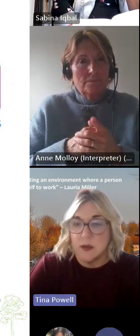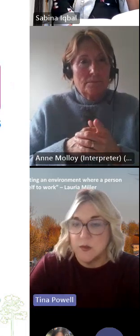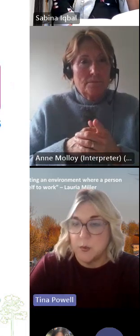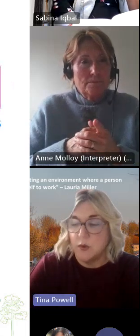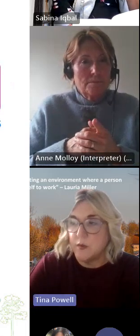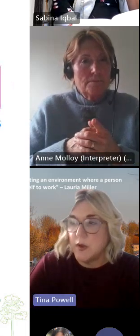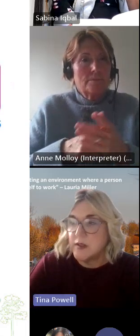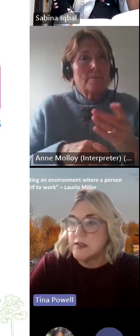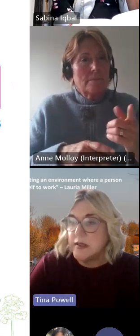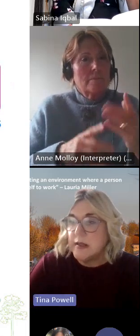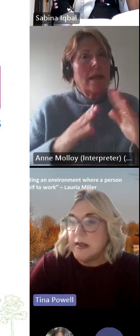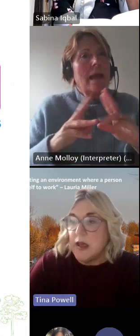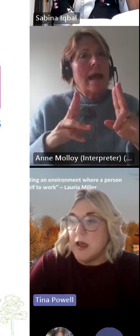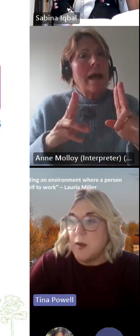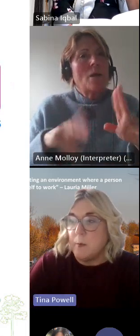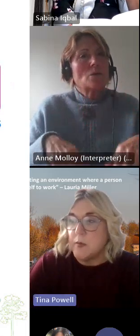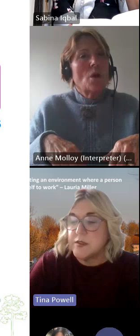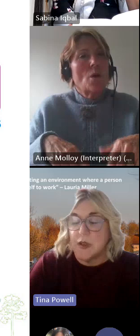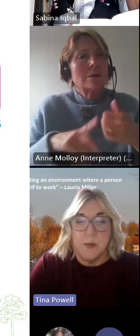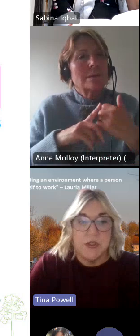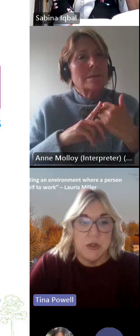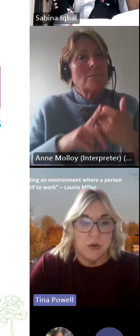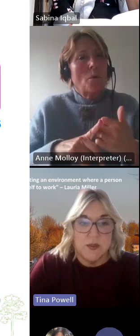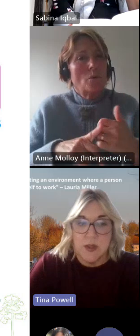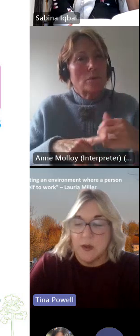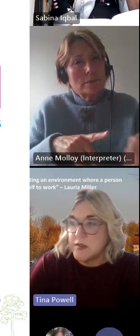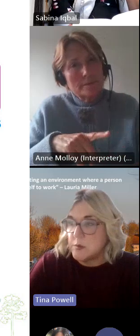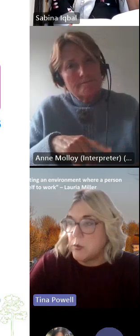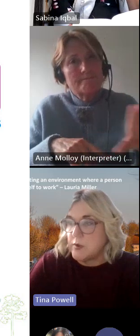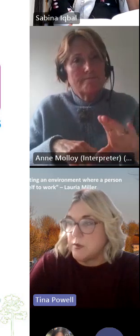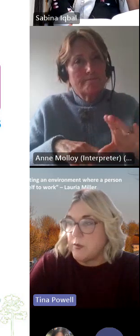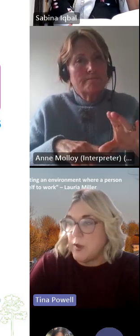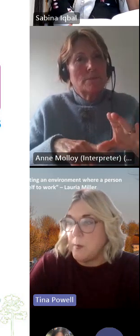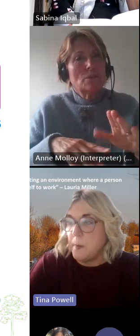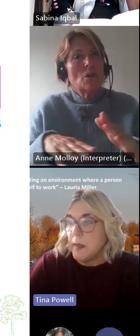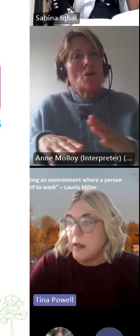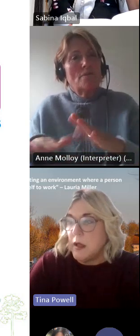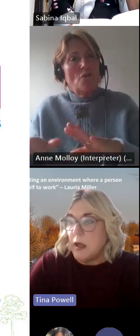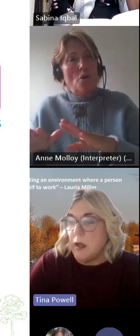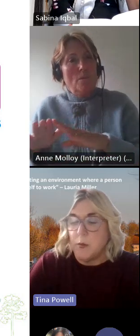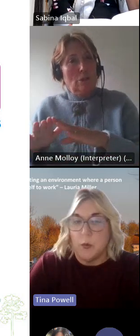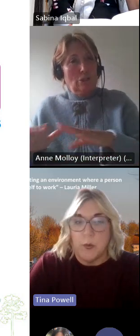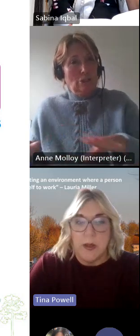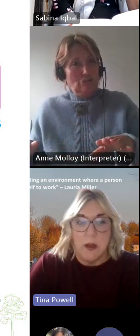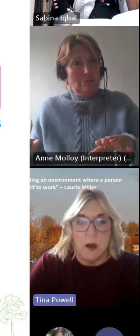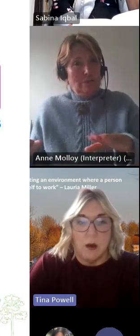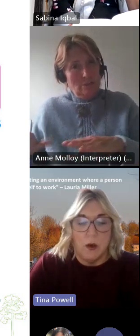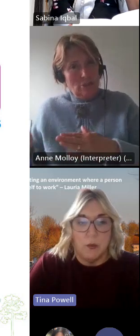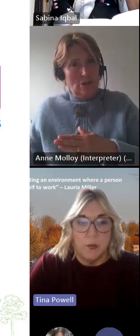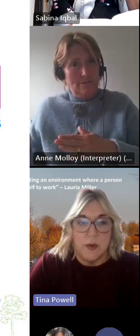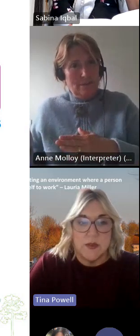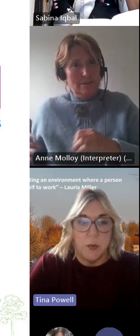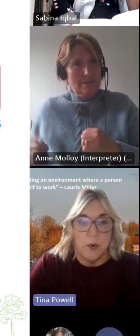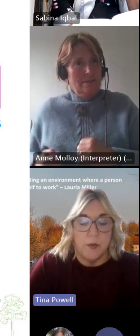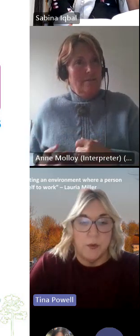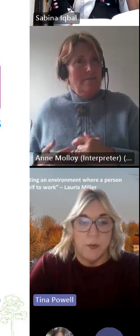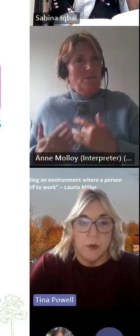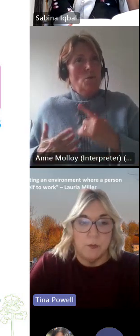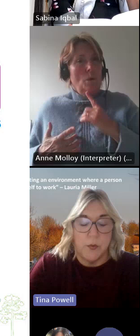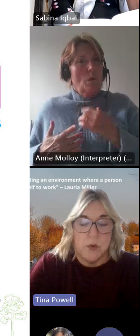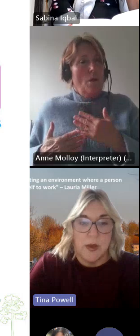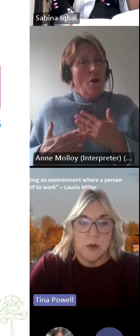The Household Support Fund. So from the Children's Services point of view, we are offering